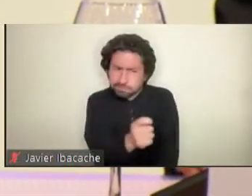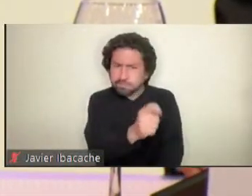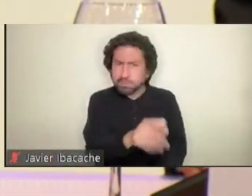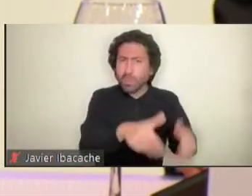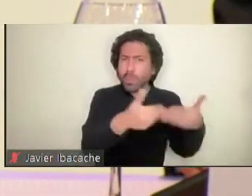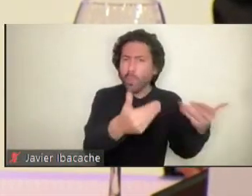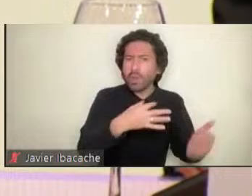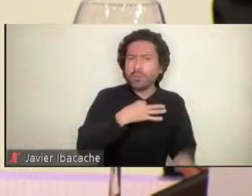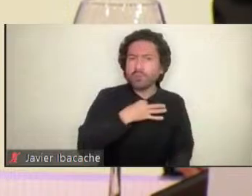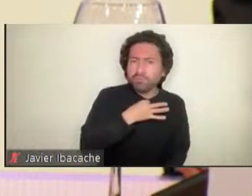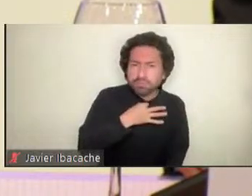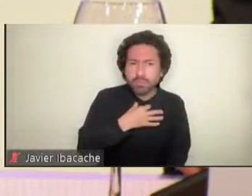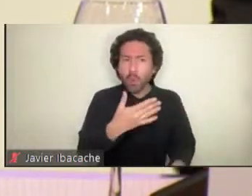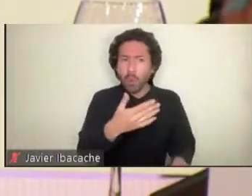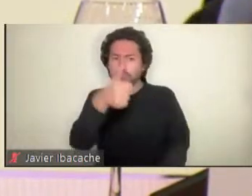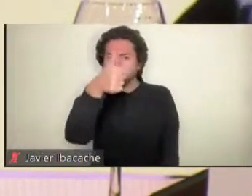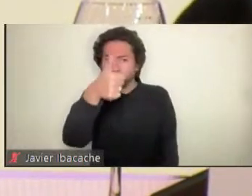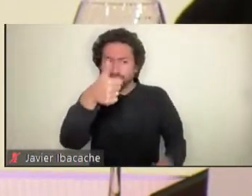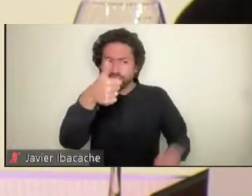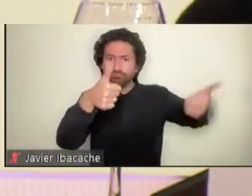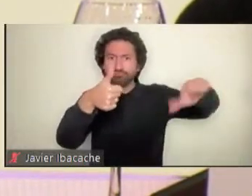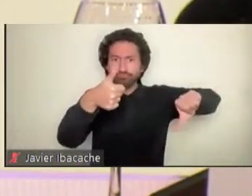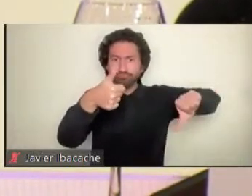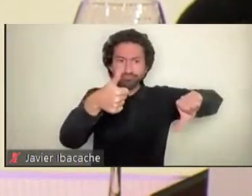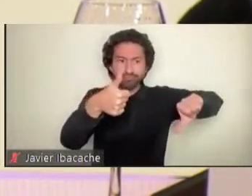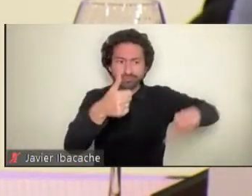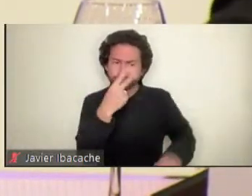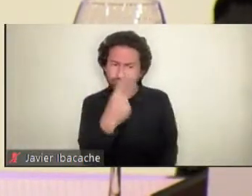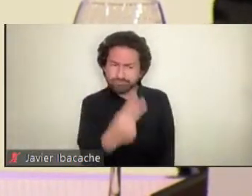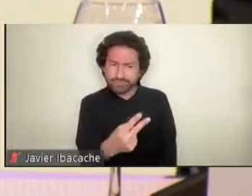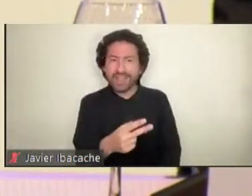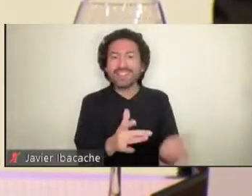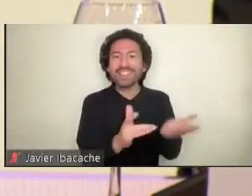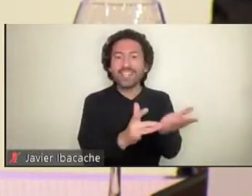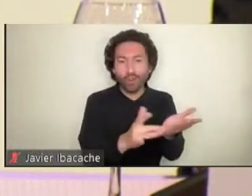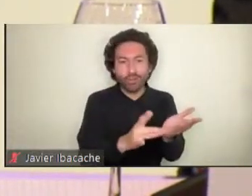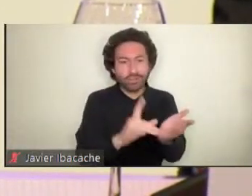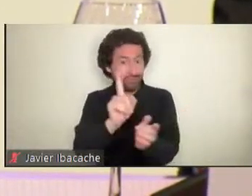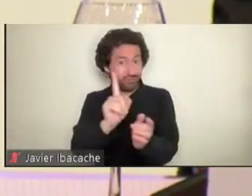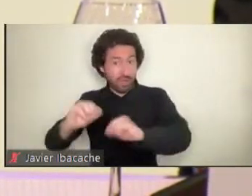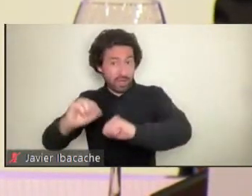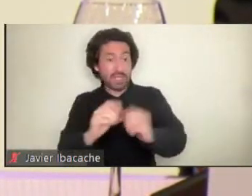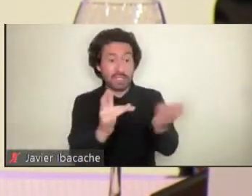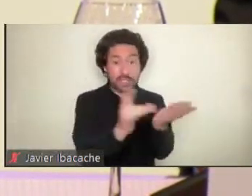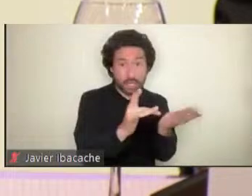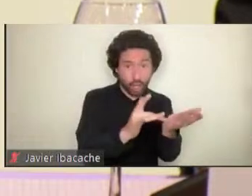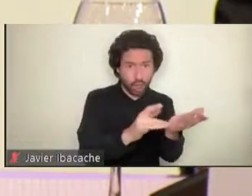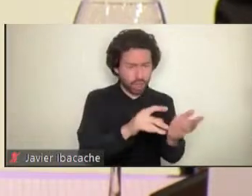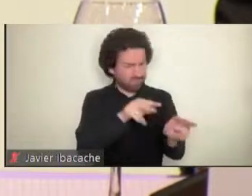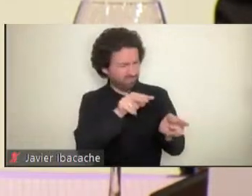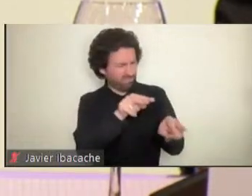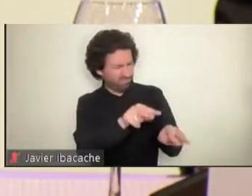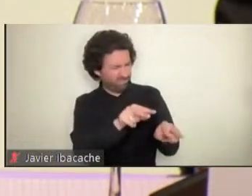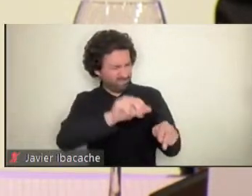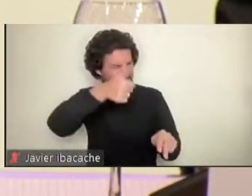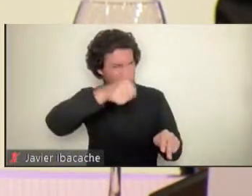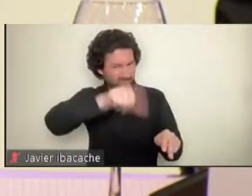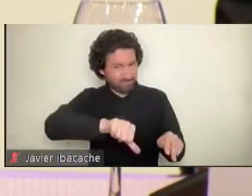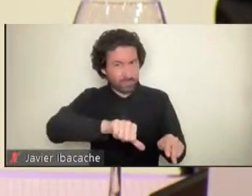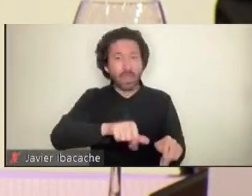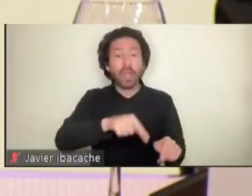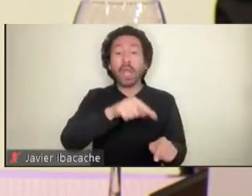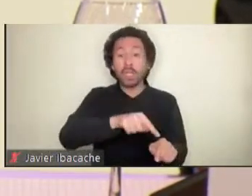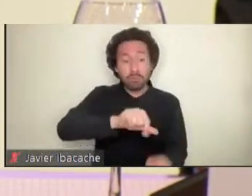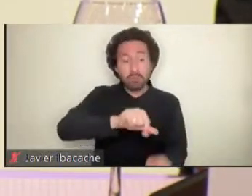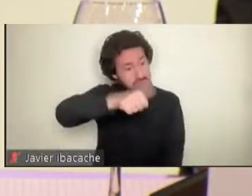analyze the merits and the risk of a technology, not of a company, of a technology. And so this way issue a concept that